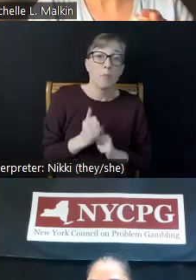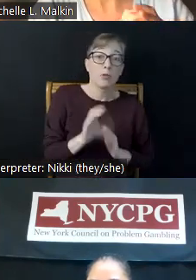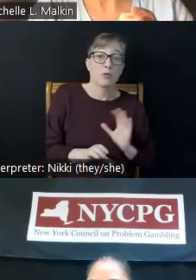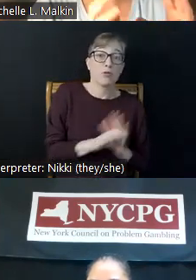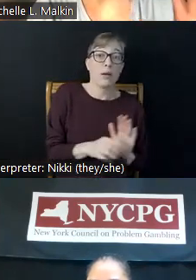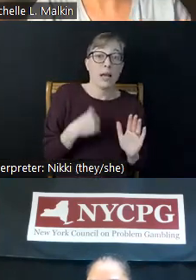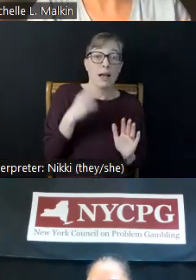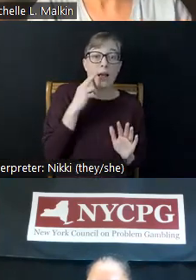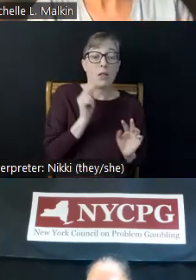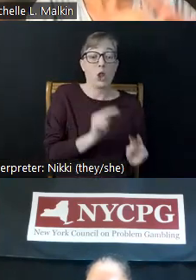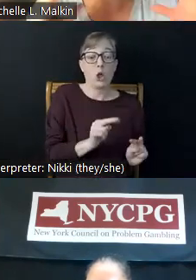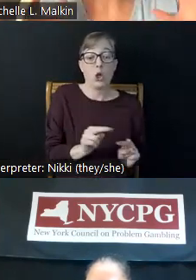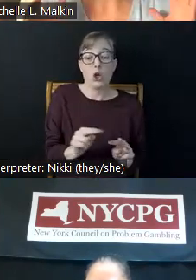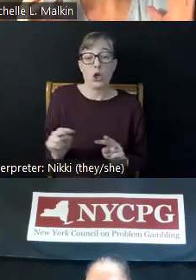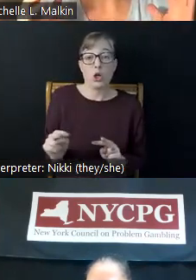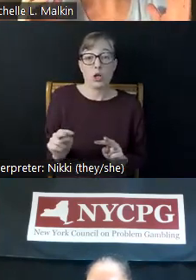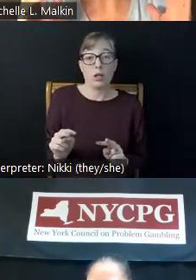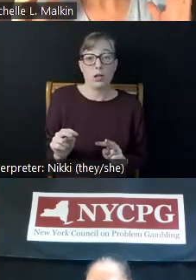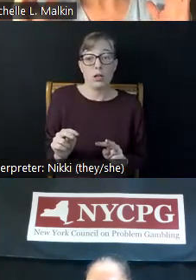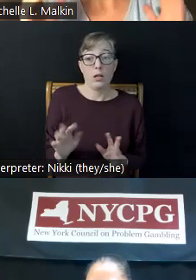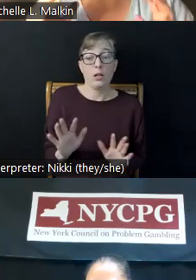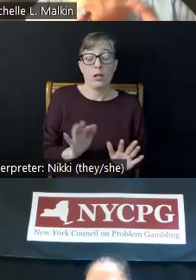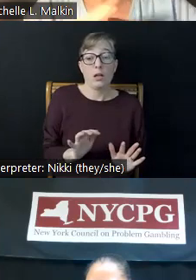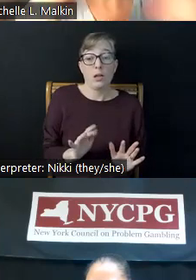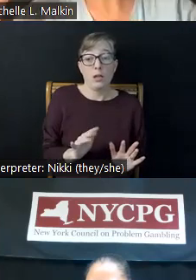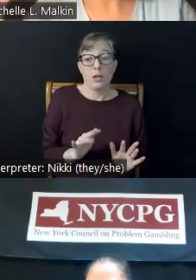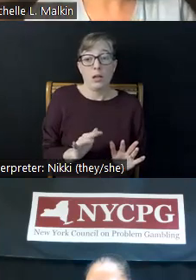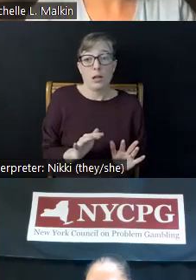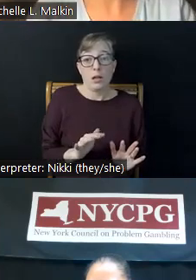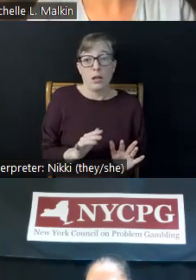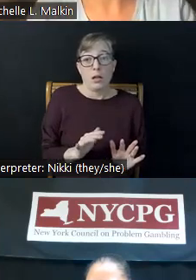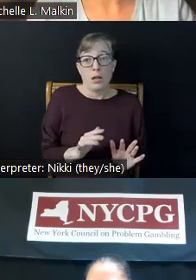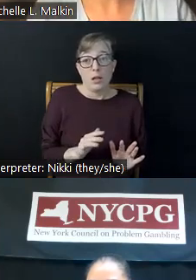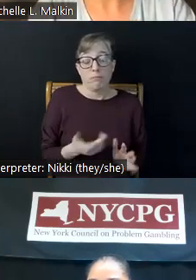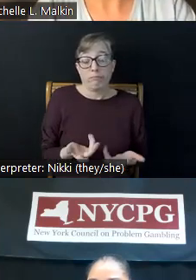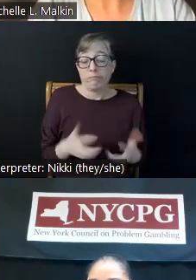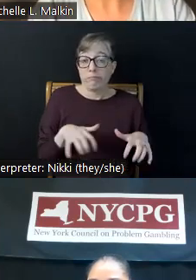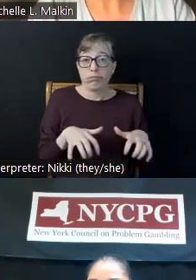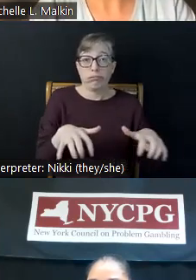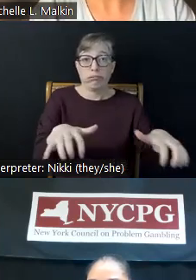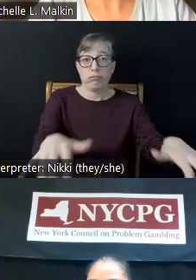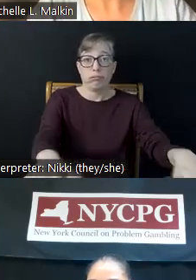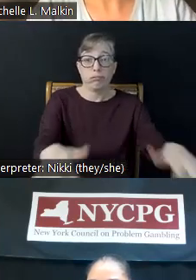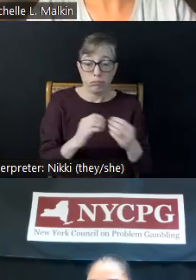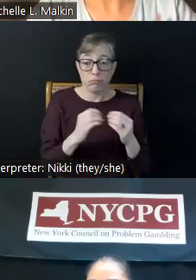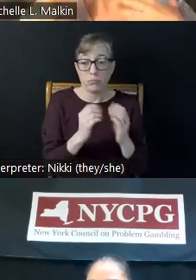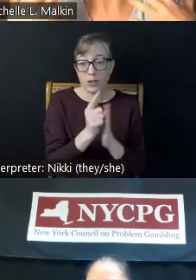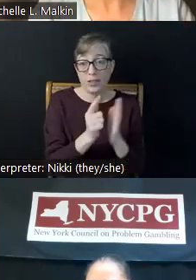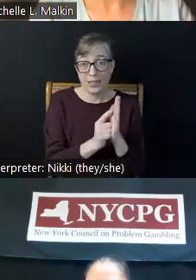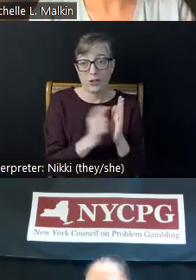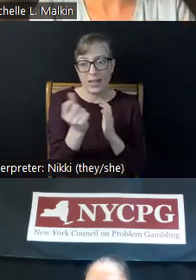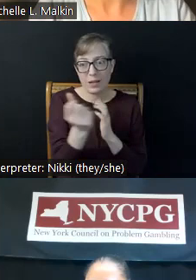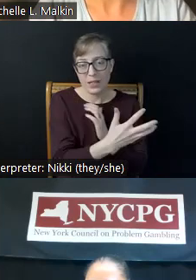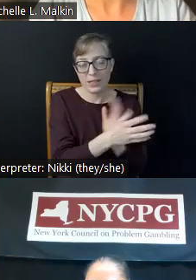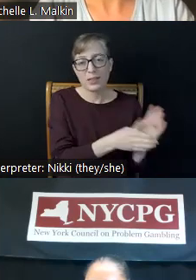at least in today, because of the proliferation of legalized gambling, most of these individuals are engaged in